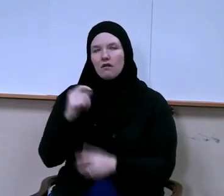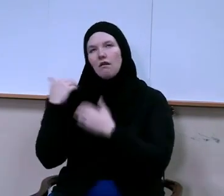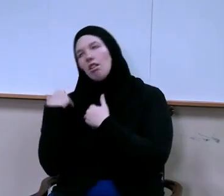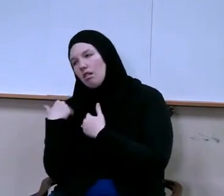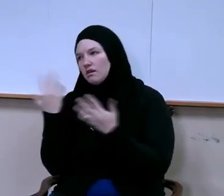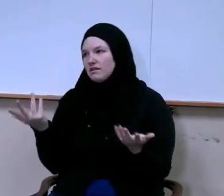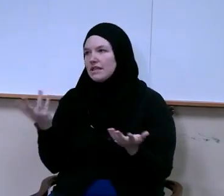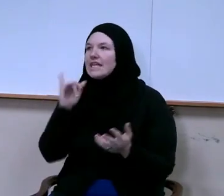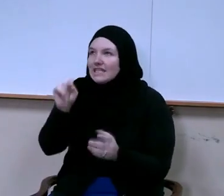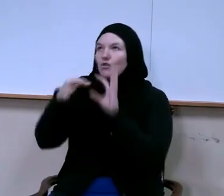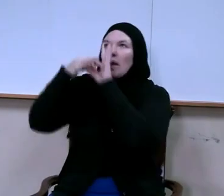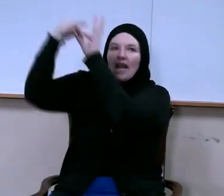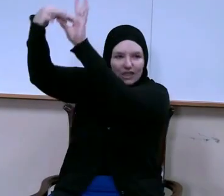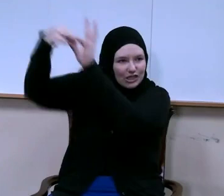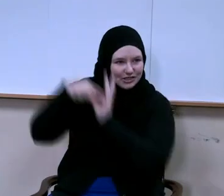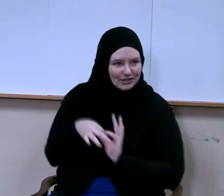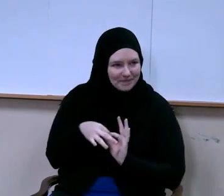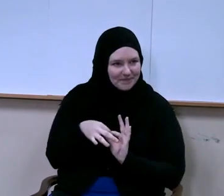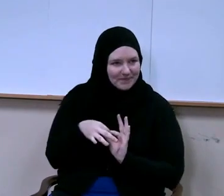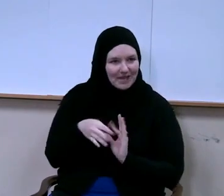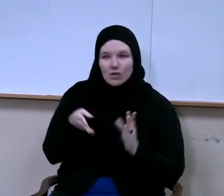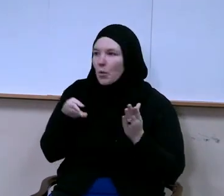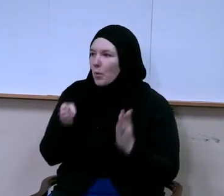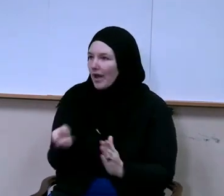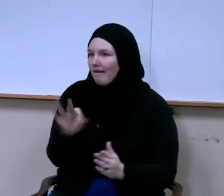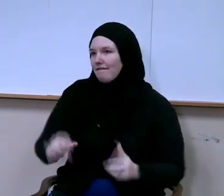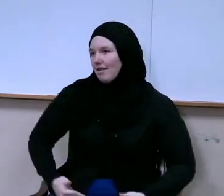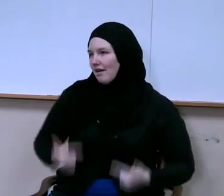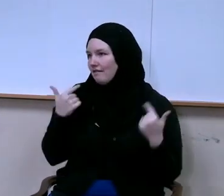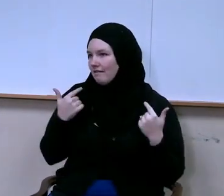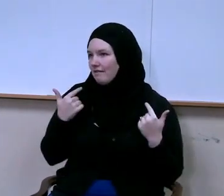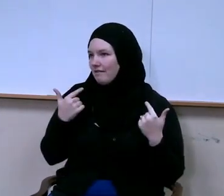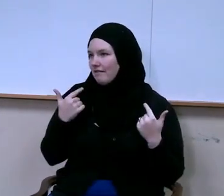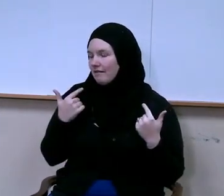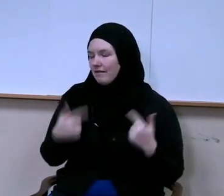is a relationship. It is, in fact, a way of life.